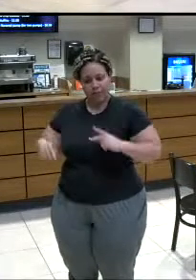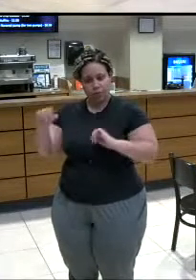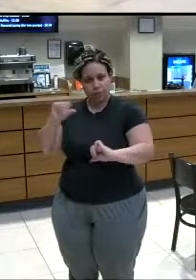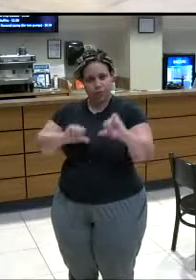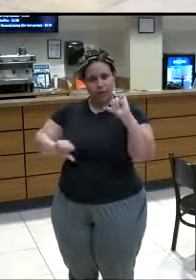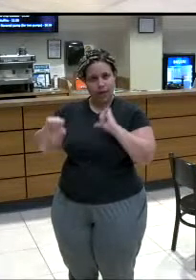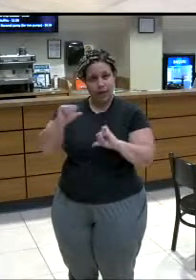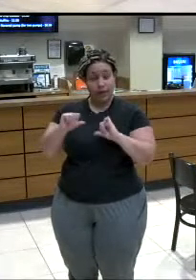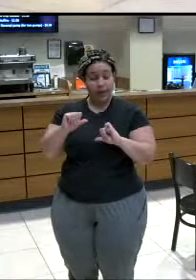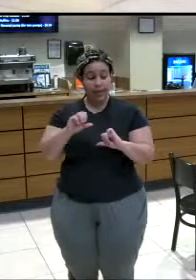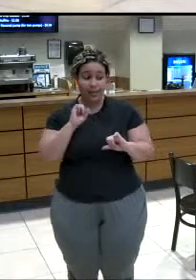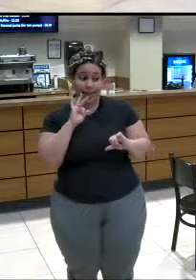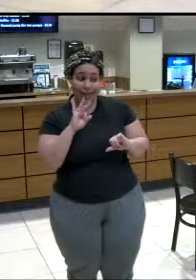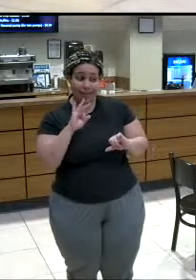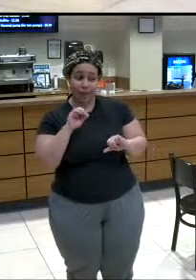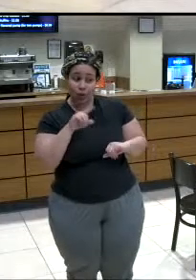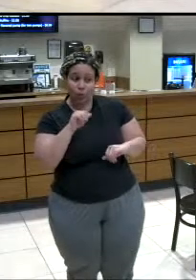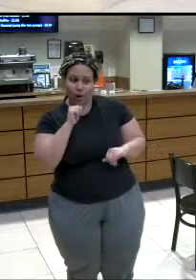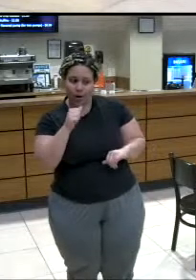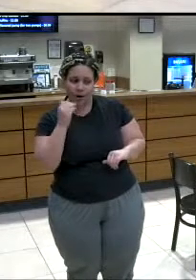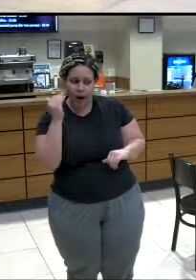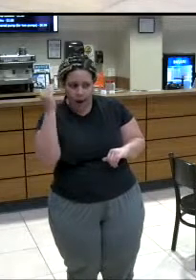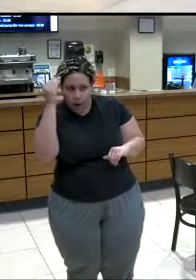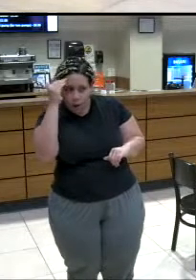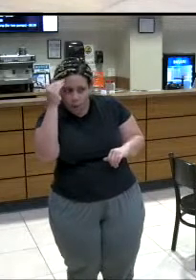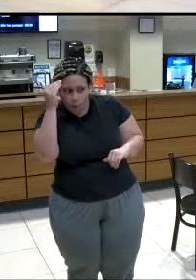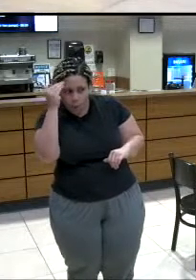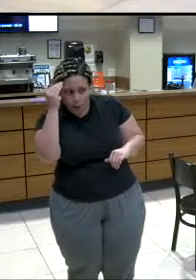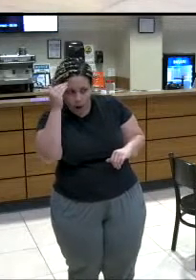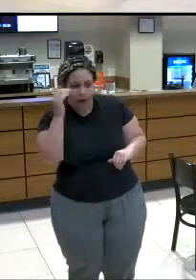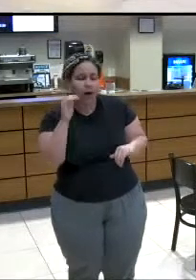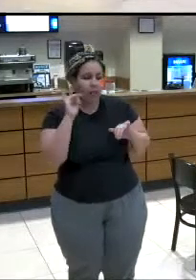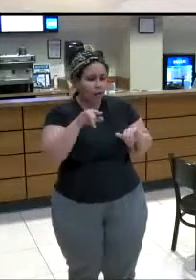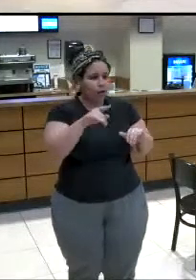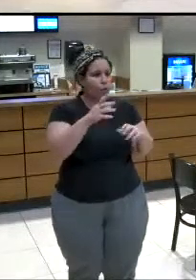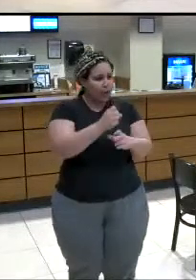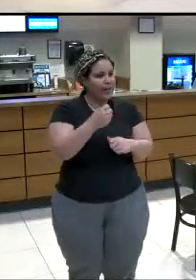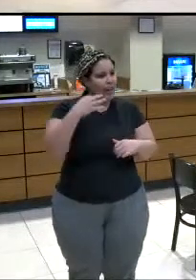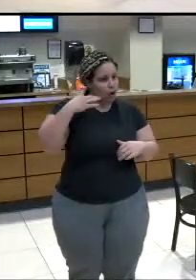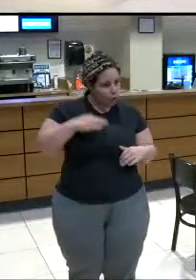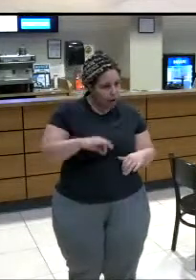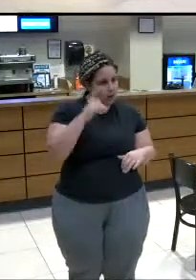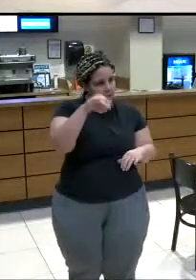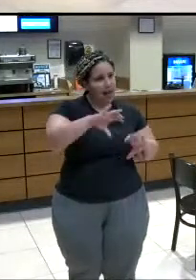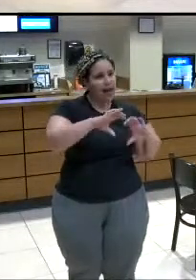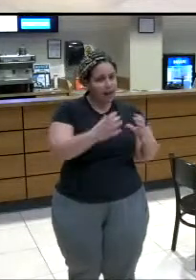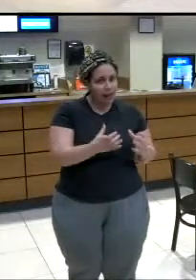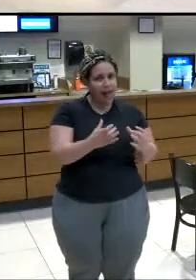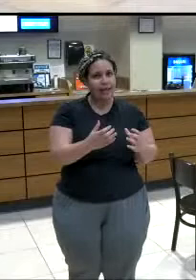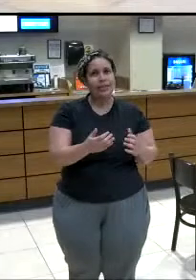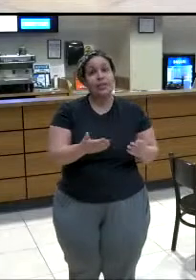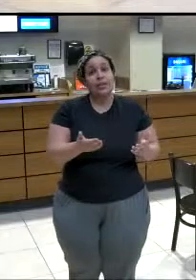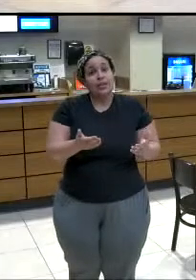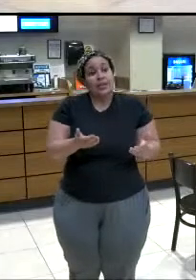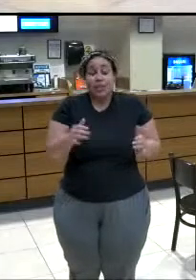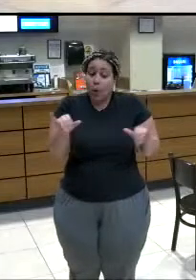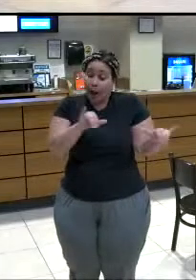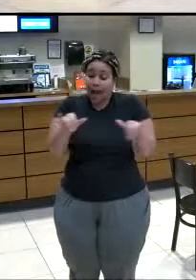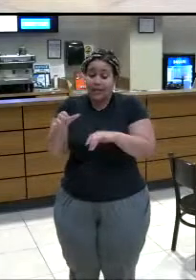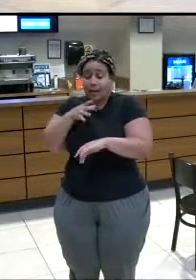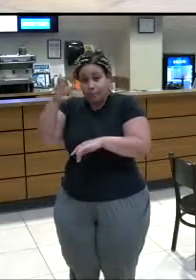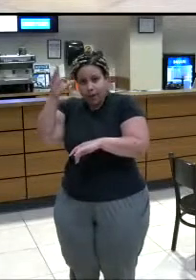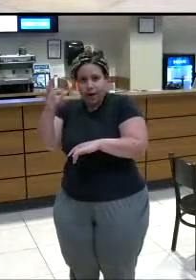or that your student could get a high school credit for physical science, as a parent, you may not have signed your kid up for physical science. They're